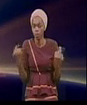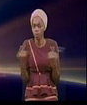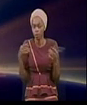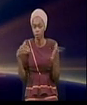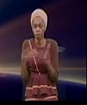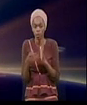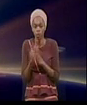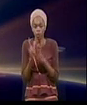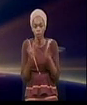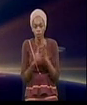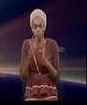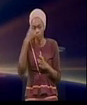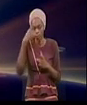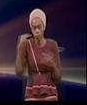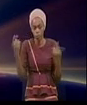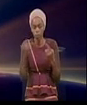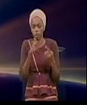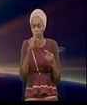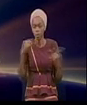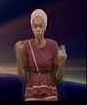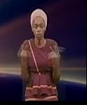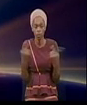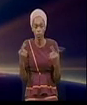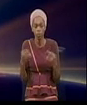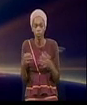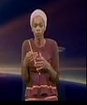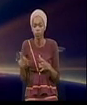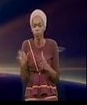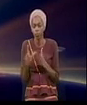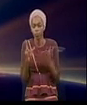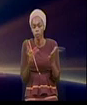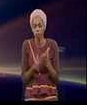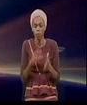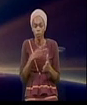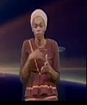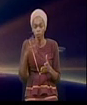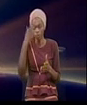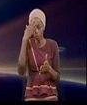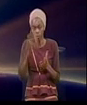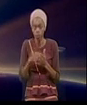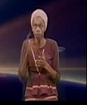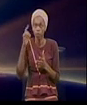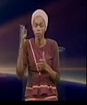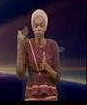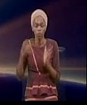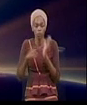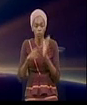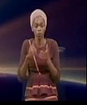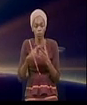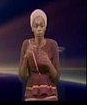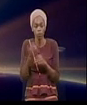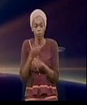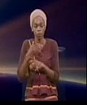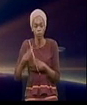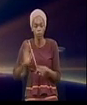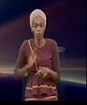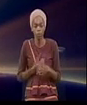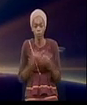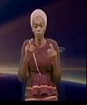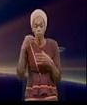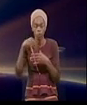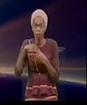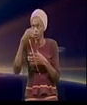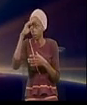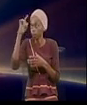transgresseth also the law, for sin is the transgression of the law. And ye know that he was manifested to take away our